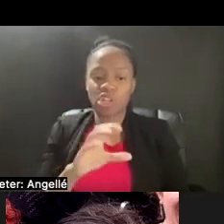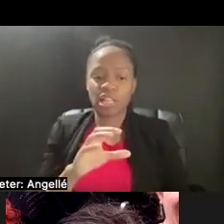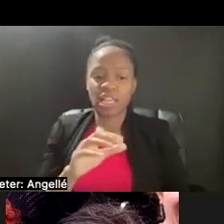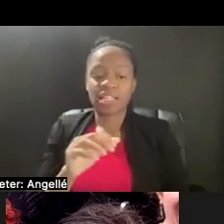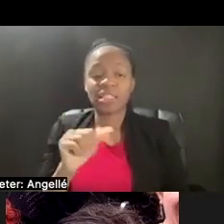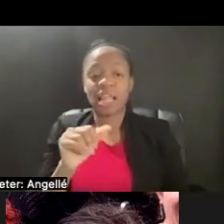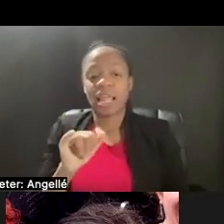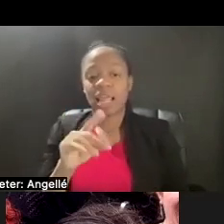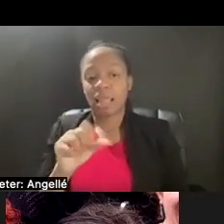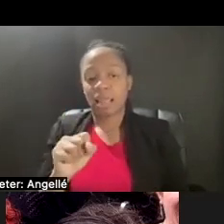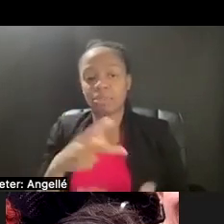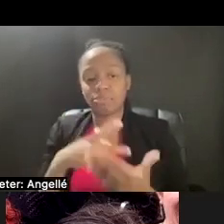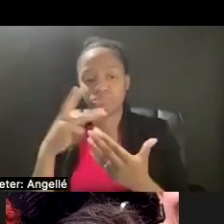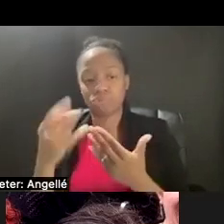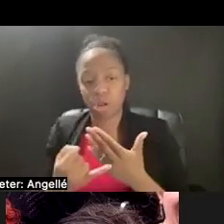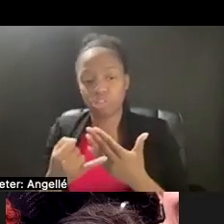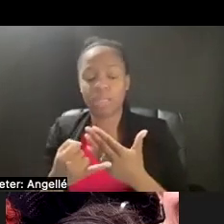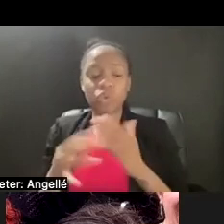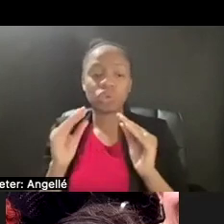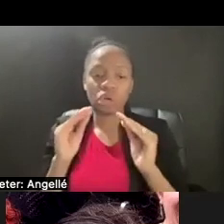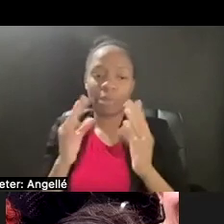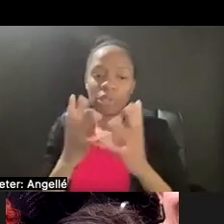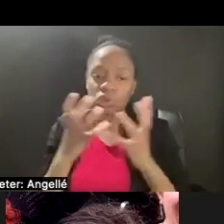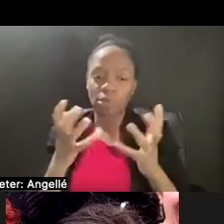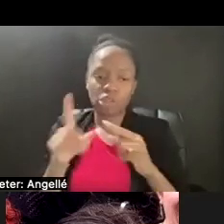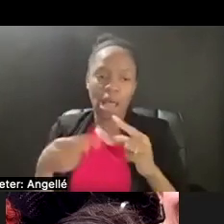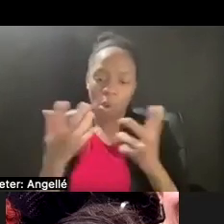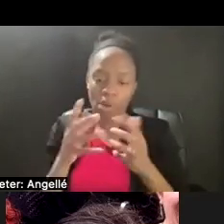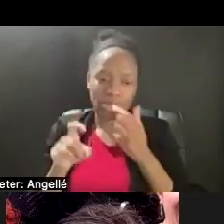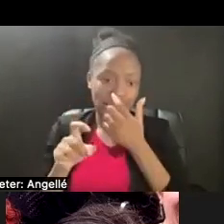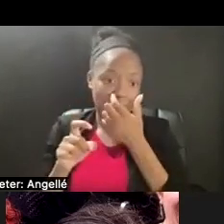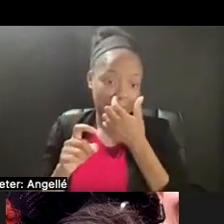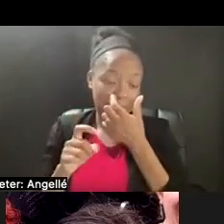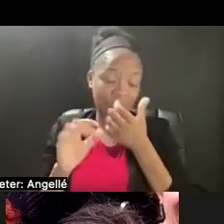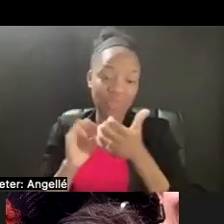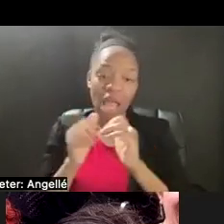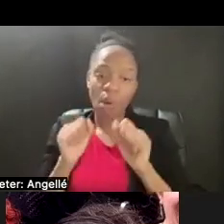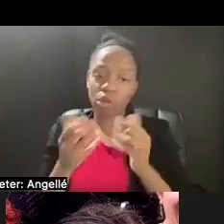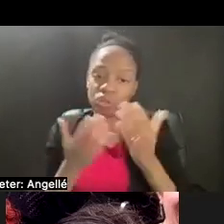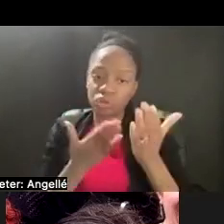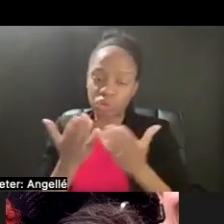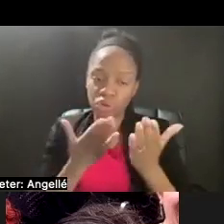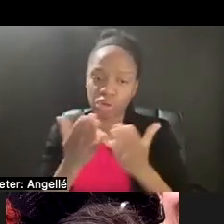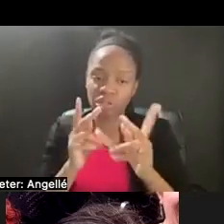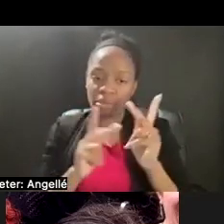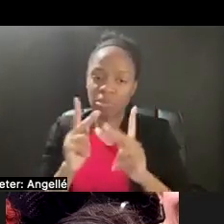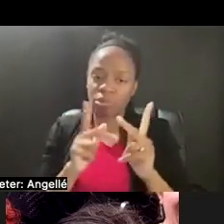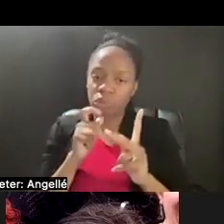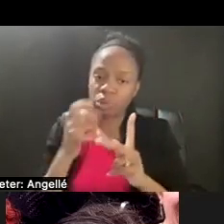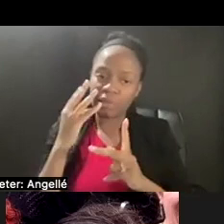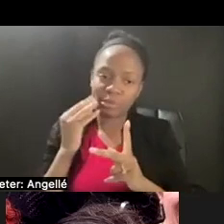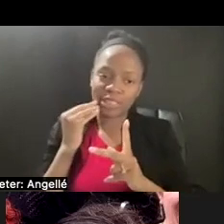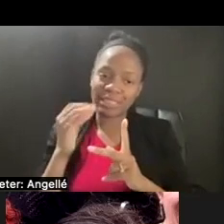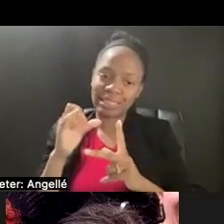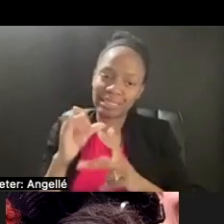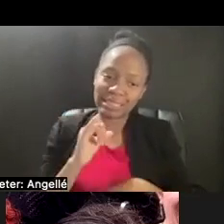much about what was needed and how I could best serve people that were experiencing the same